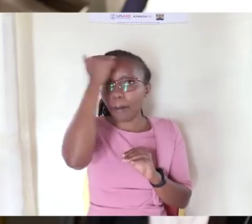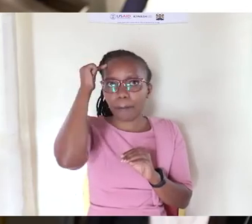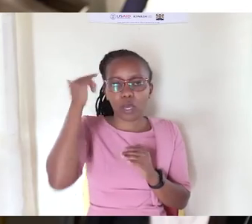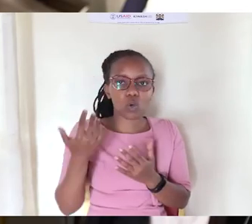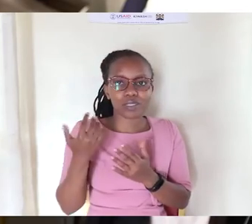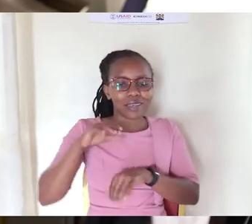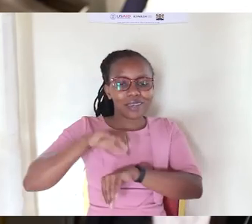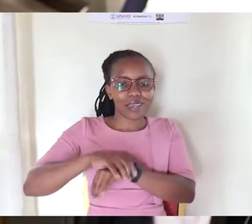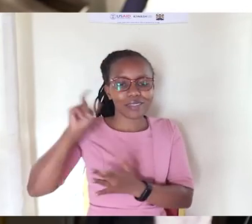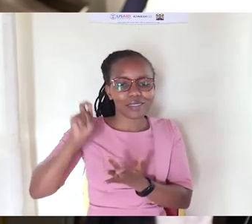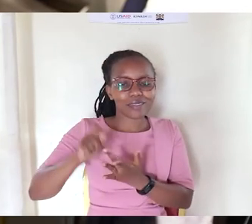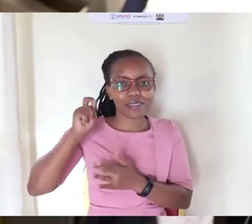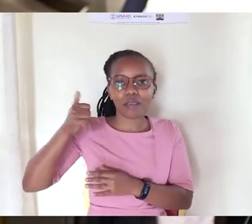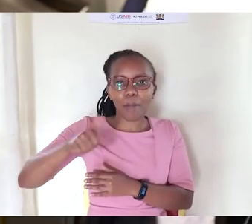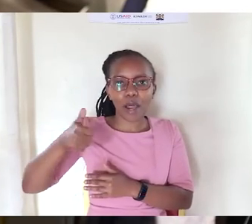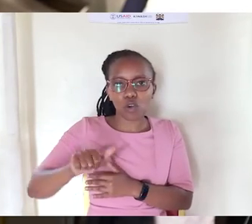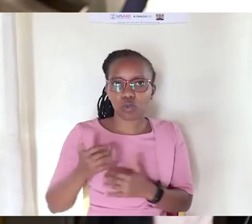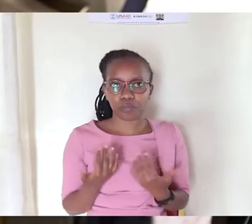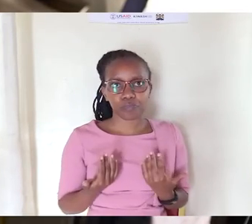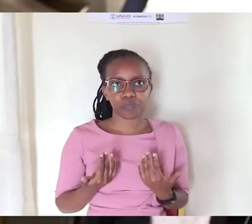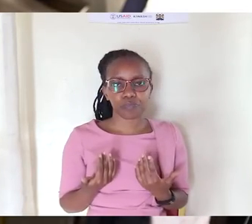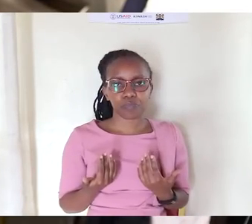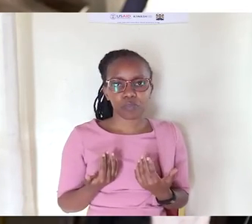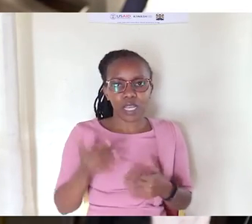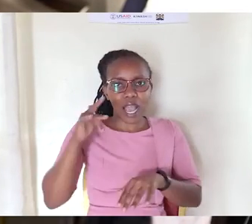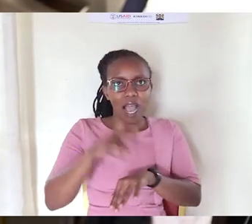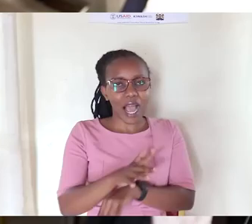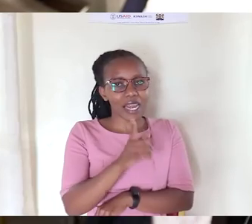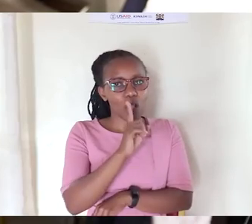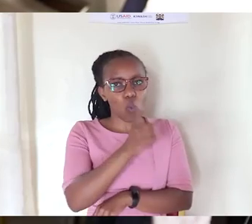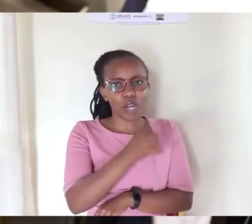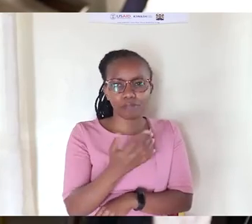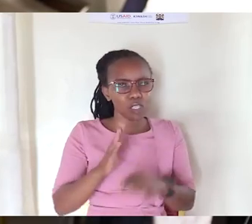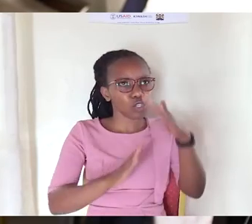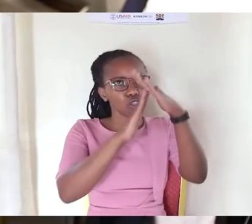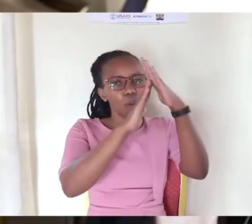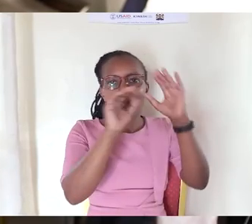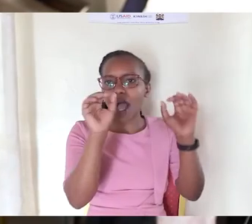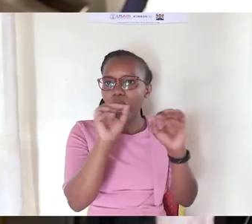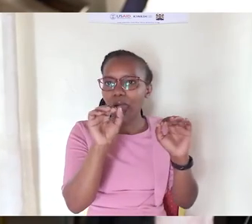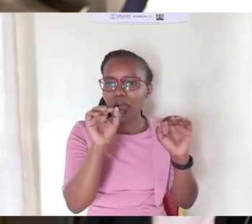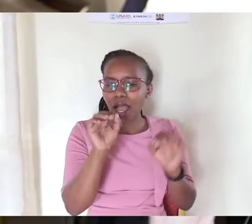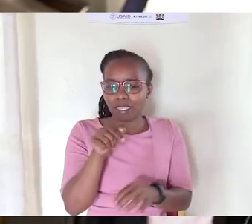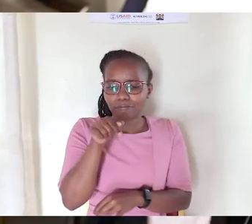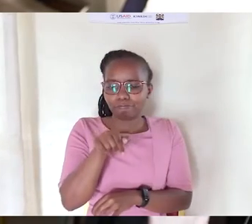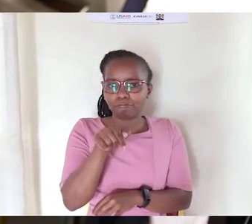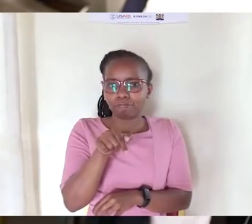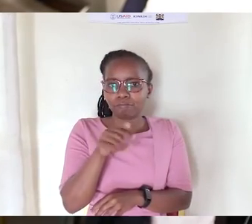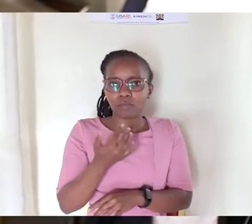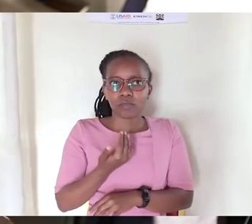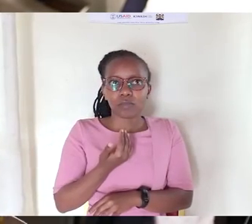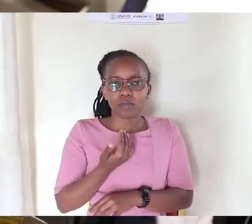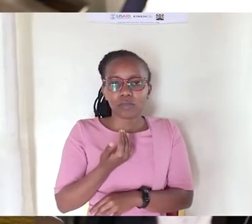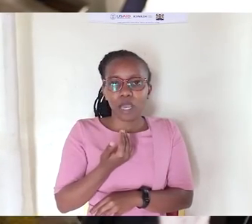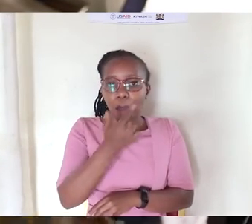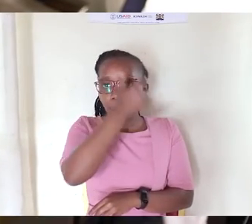forensic tests back. When we talk about early warning, it's not up there, it's down here. It is that you have nowhere